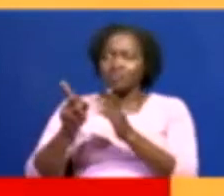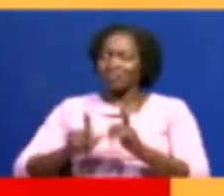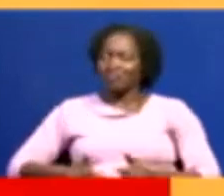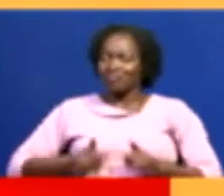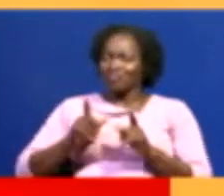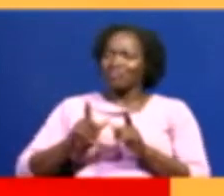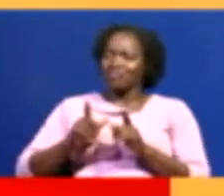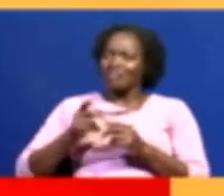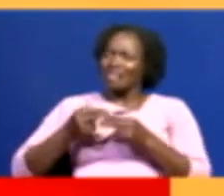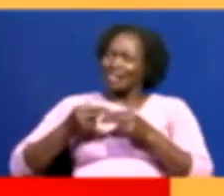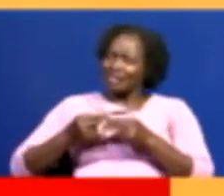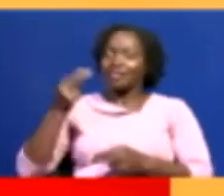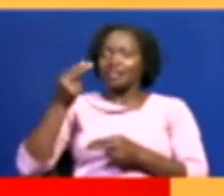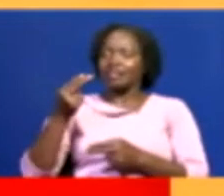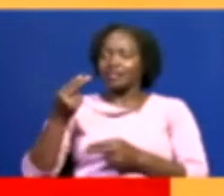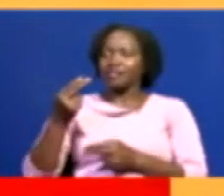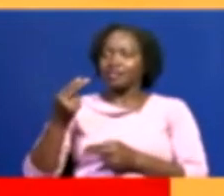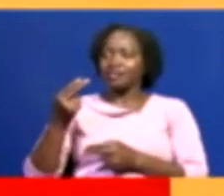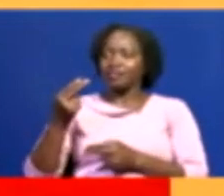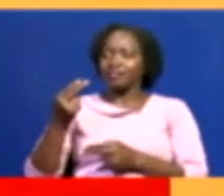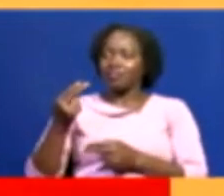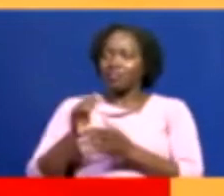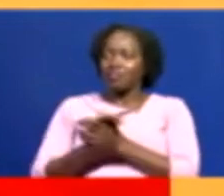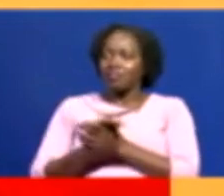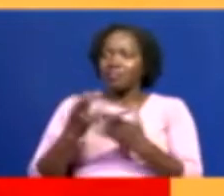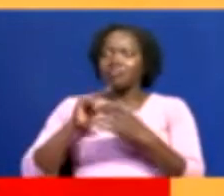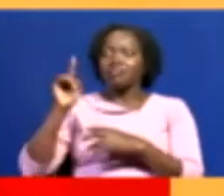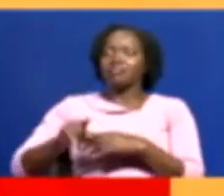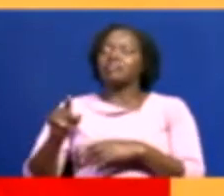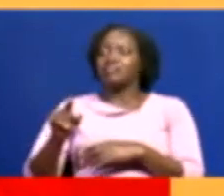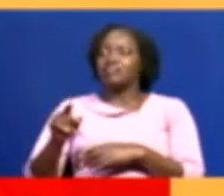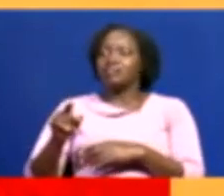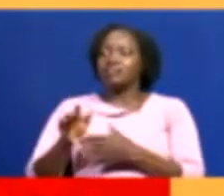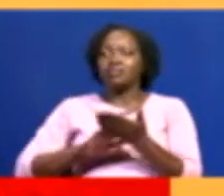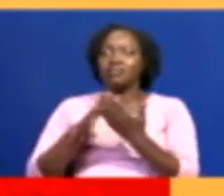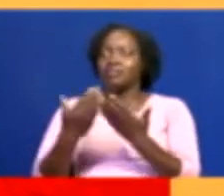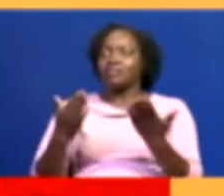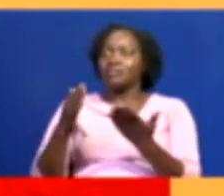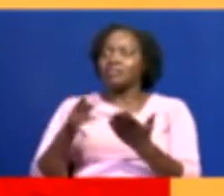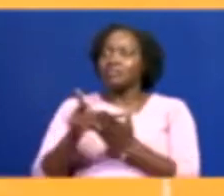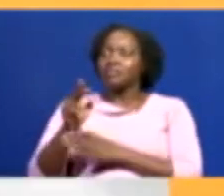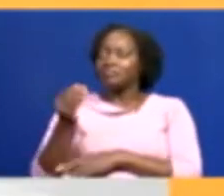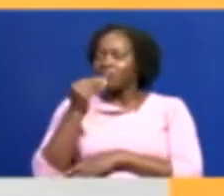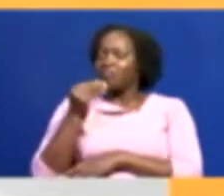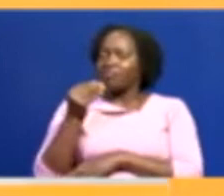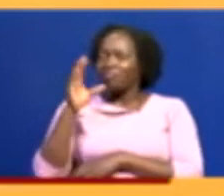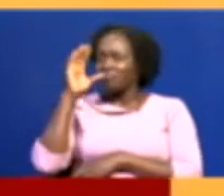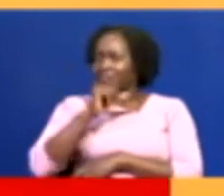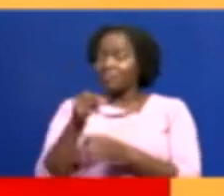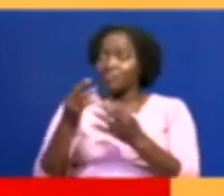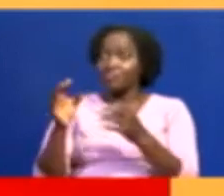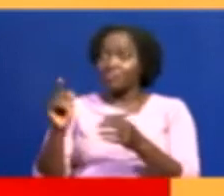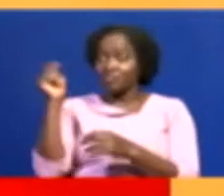is skyrocketing. It is extremely high. Mm-hmm. And people cannot afford basic things. Food cannot be on the table of Kenyans as it